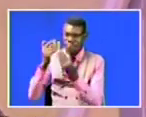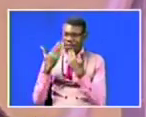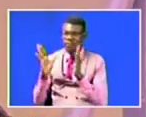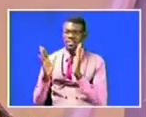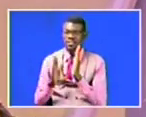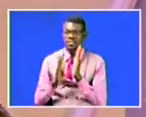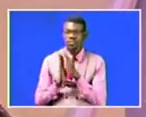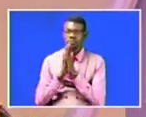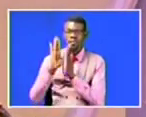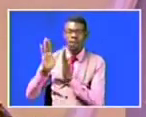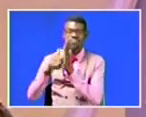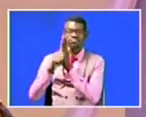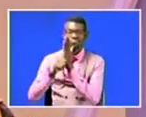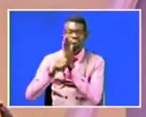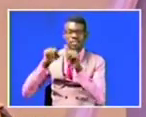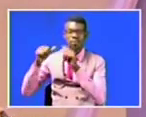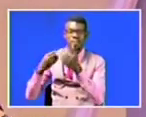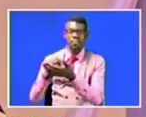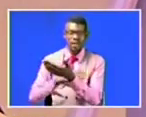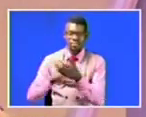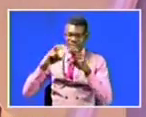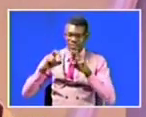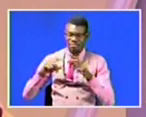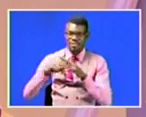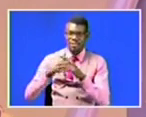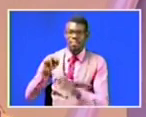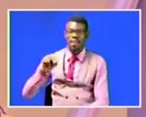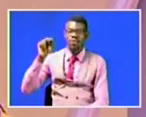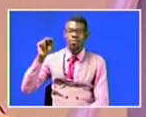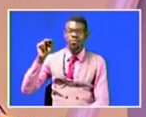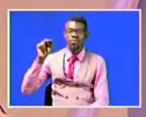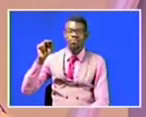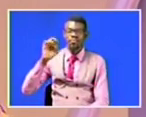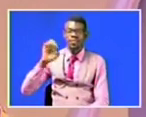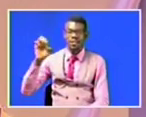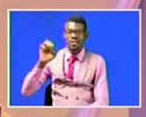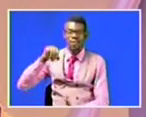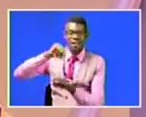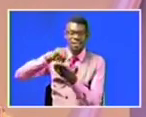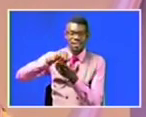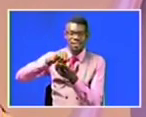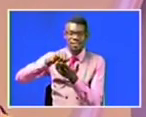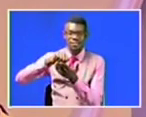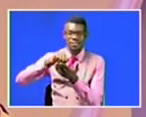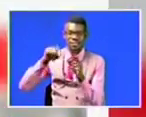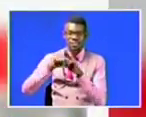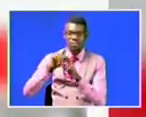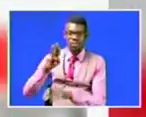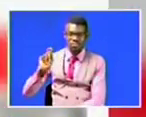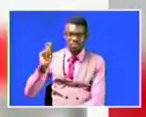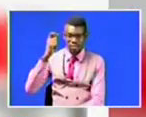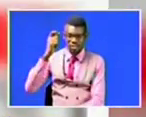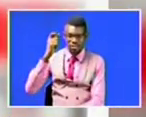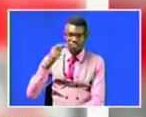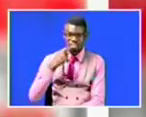of Cancer Epidemiology. The research, which began in northeastern Iran and other countries including western Kenya, studied